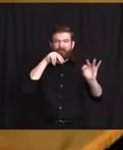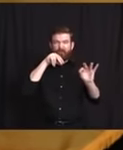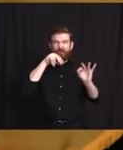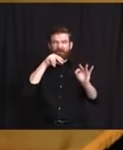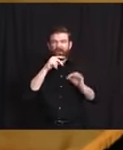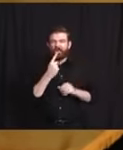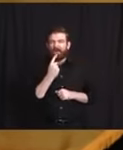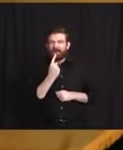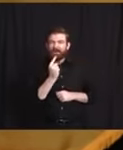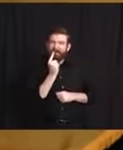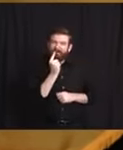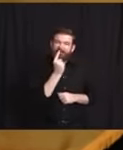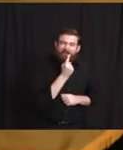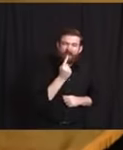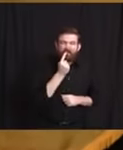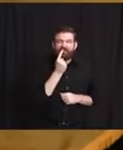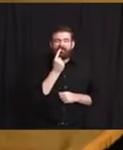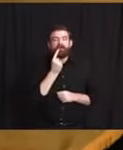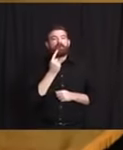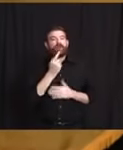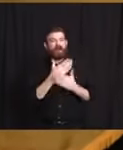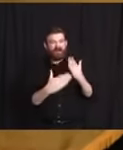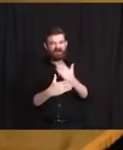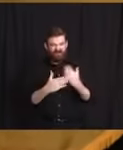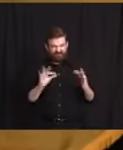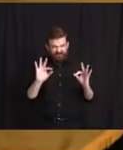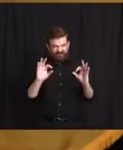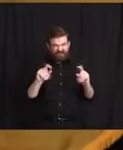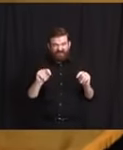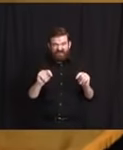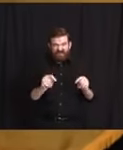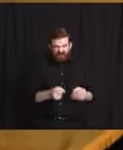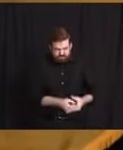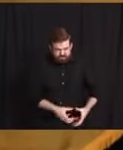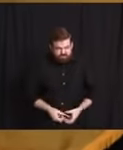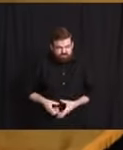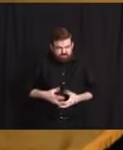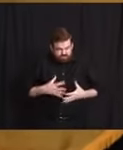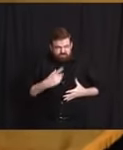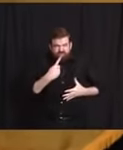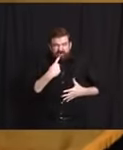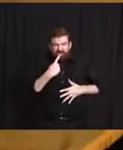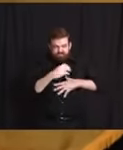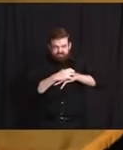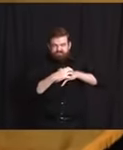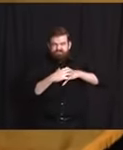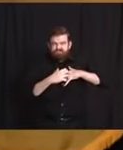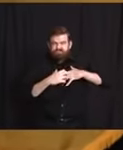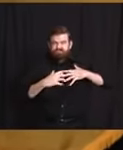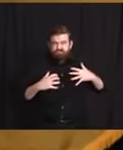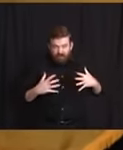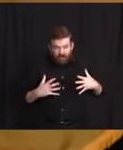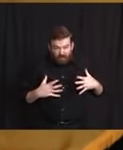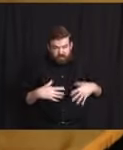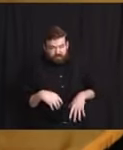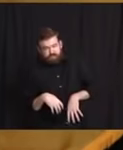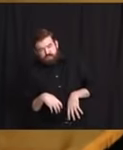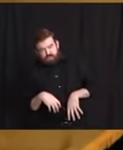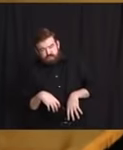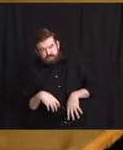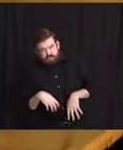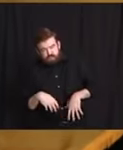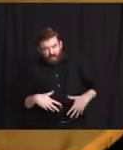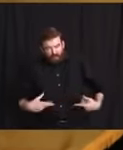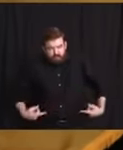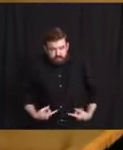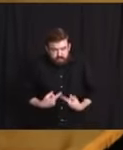red. They may also be sluggish or irritable, have abdominal pain without another explanation, and an enlarged lymph